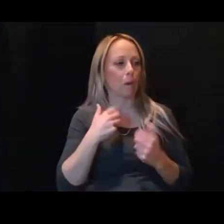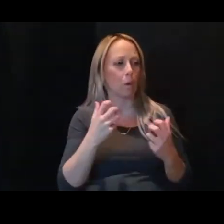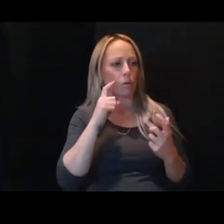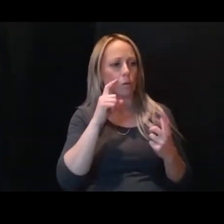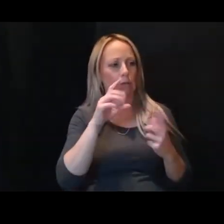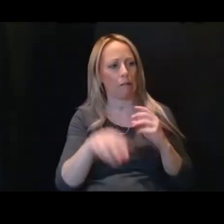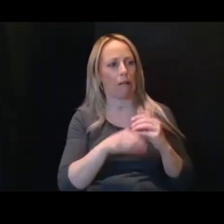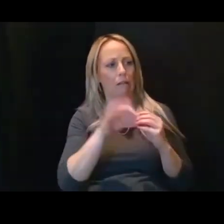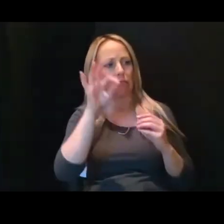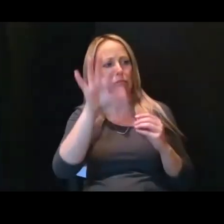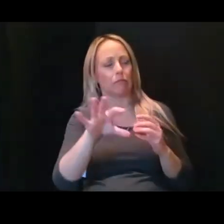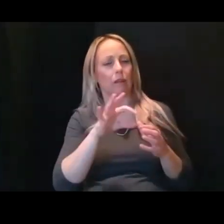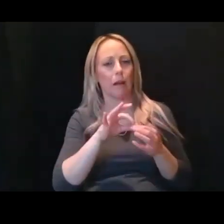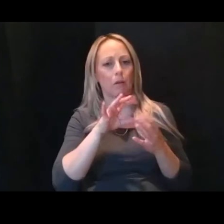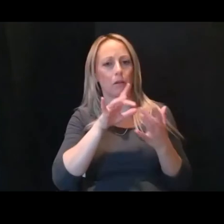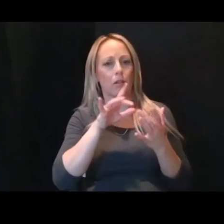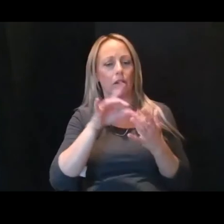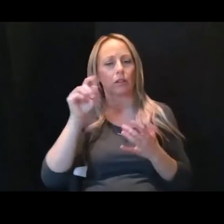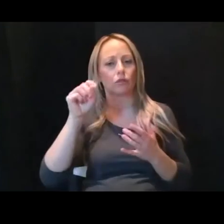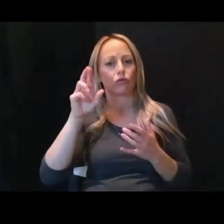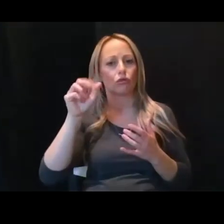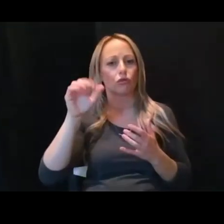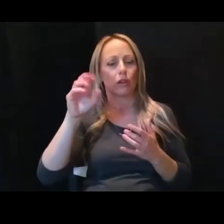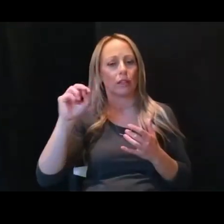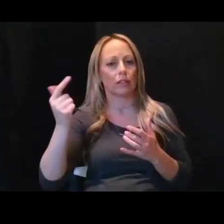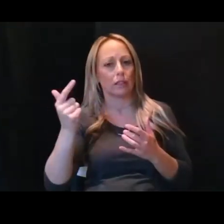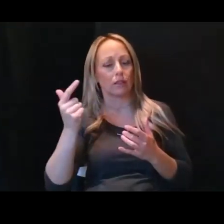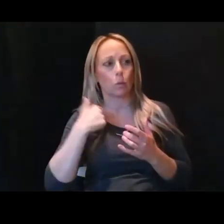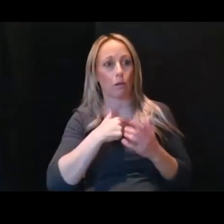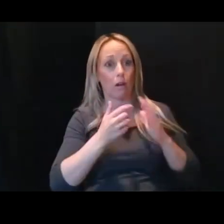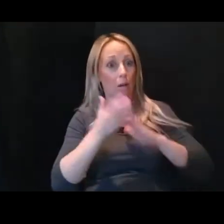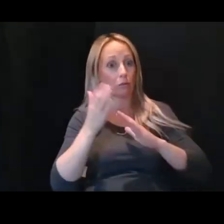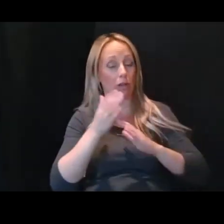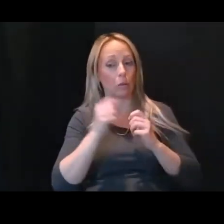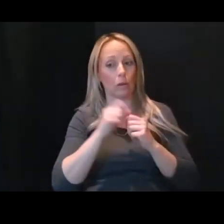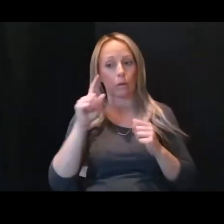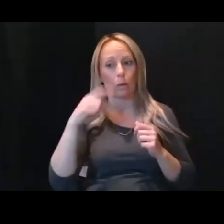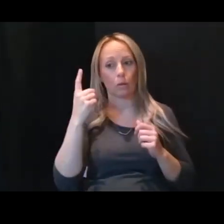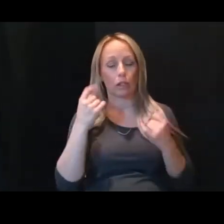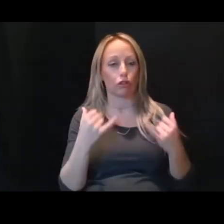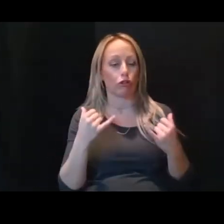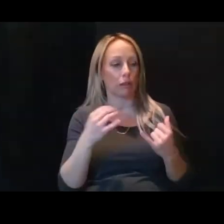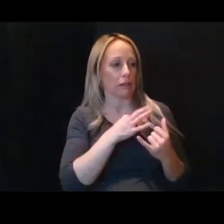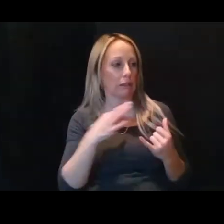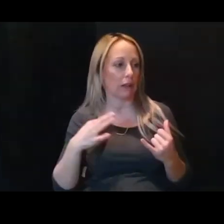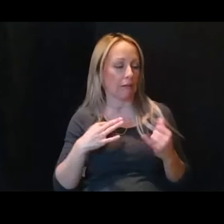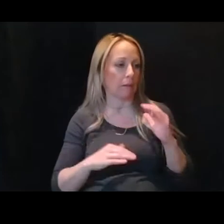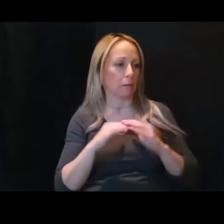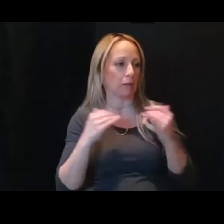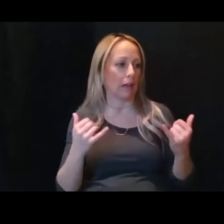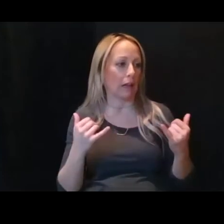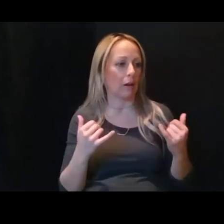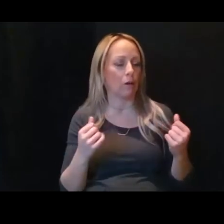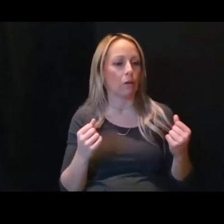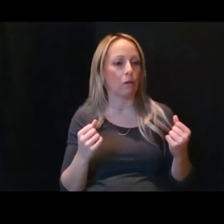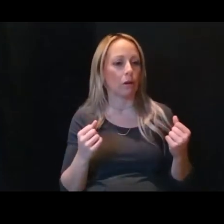County. Although we have been operating with only current staff up to this point, we